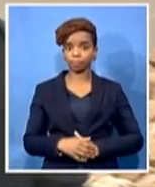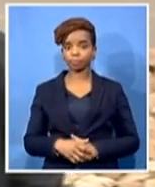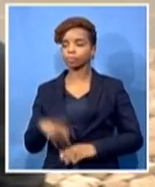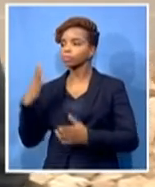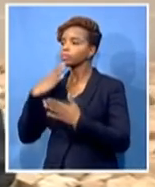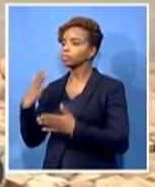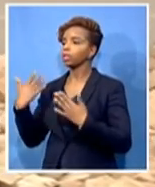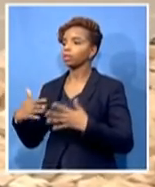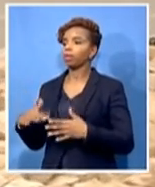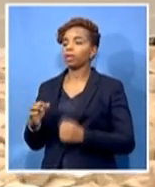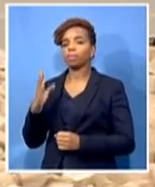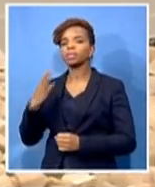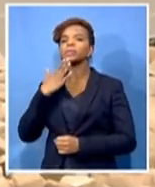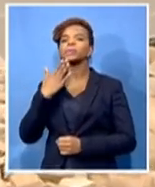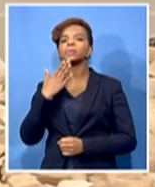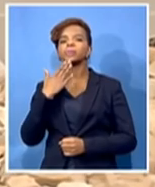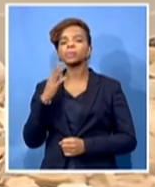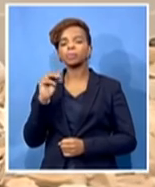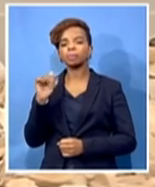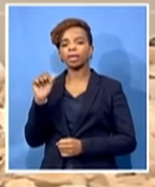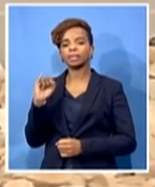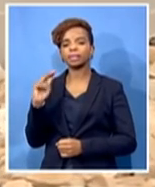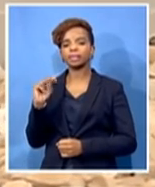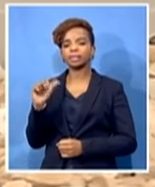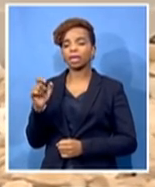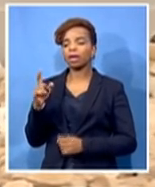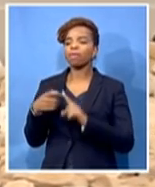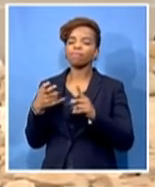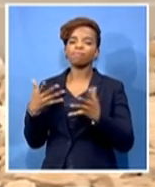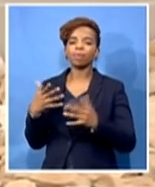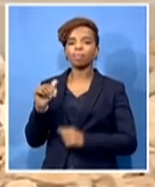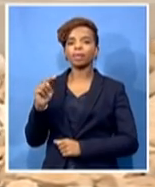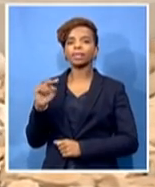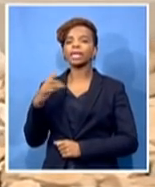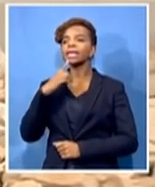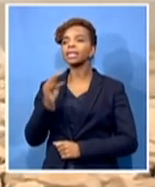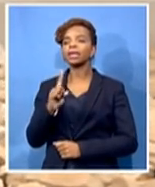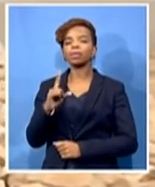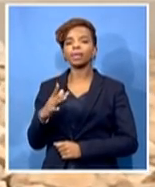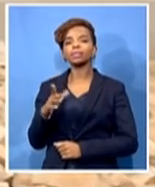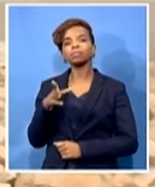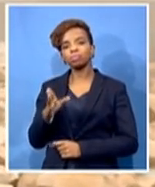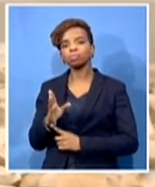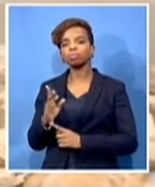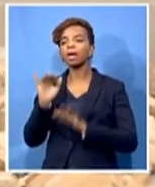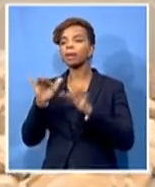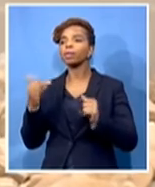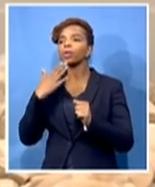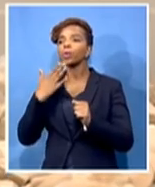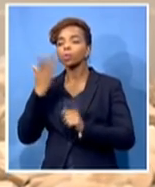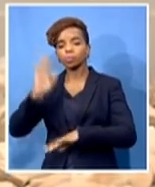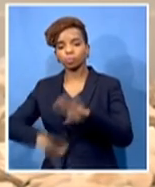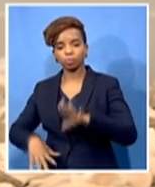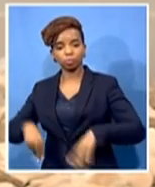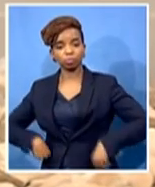the ANC in Ekurhuleni, saying any leader of the ANC who is charged with fraud and corruption must step aside, and other issues of leaders like President Ramaphosa, who is in